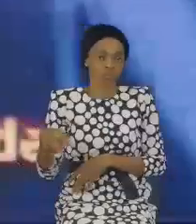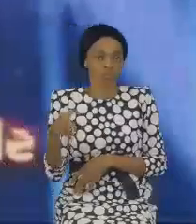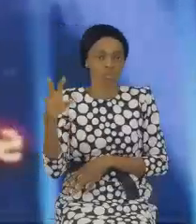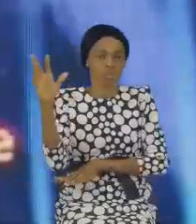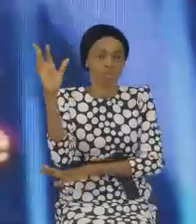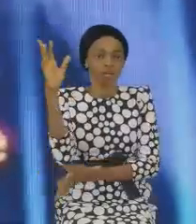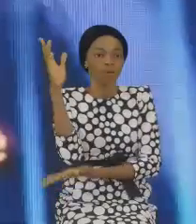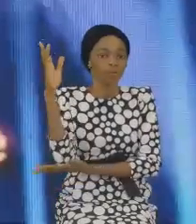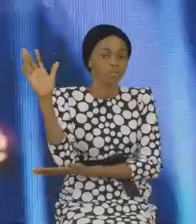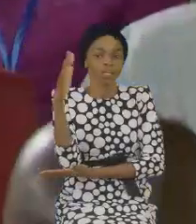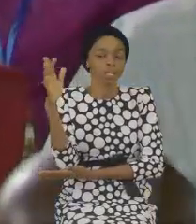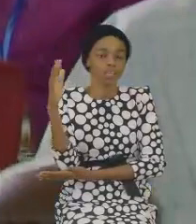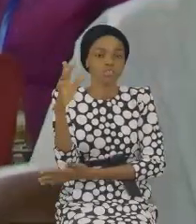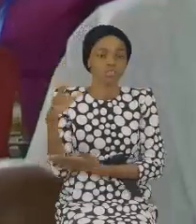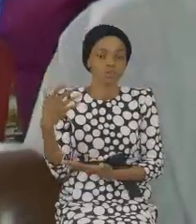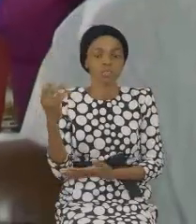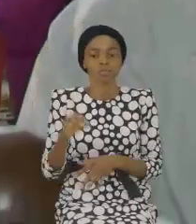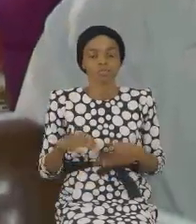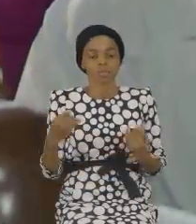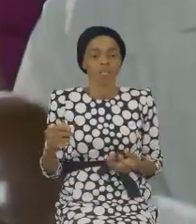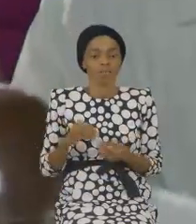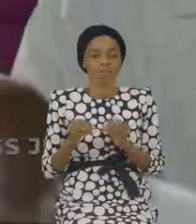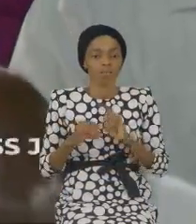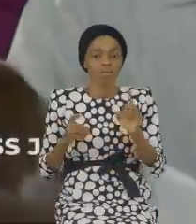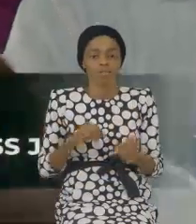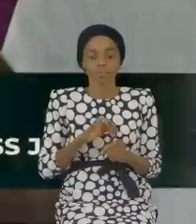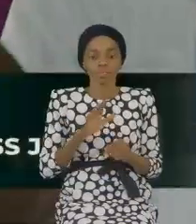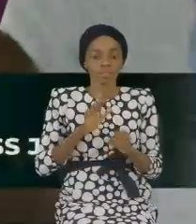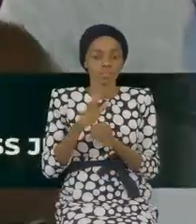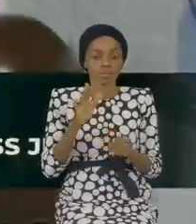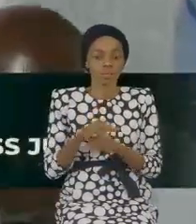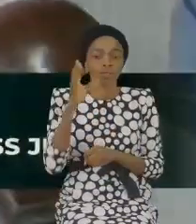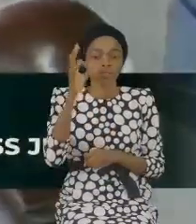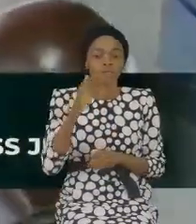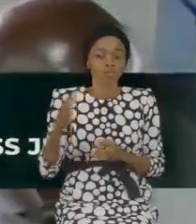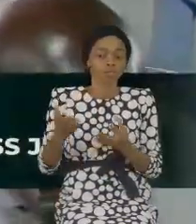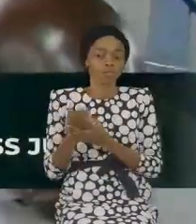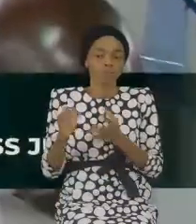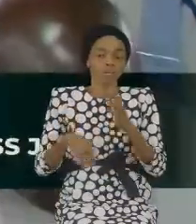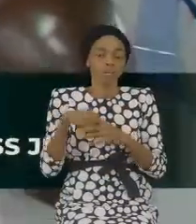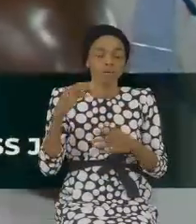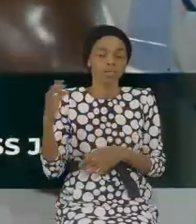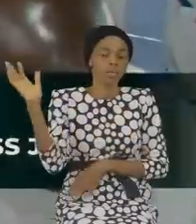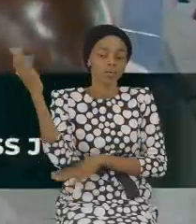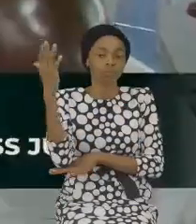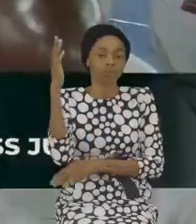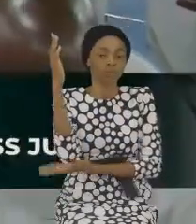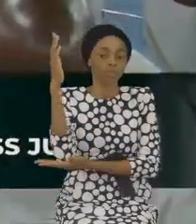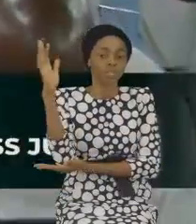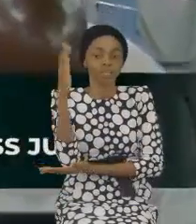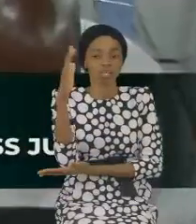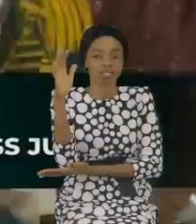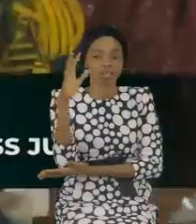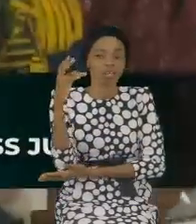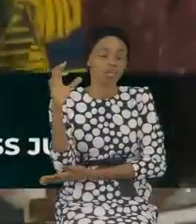looking at adequate preaching throughout the wilderness jungles. Throughout the wilderness jungle